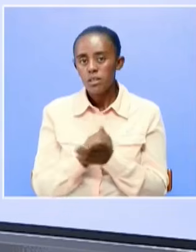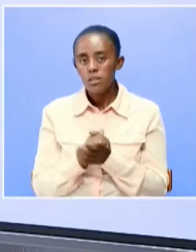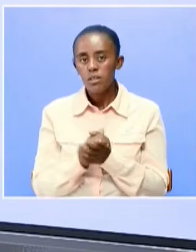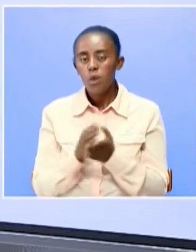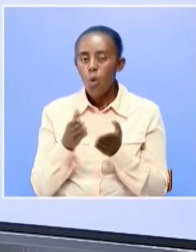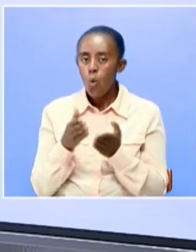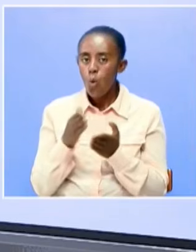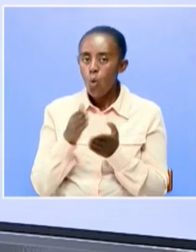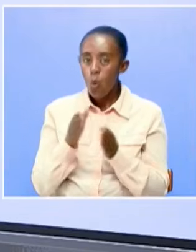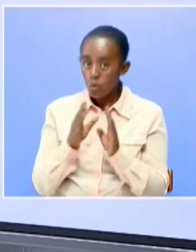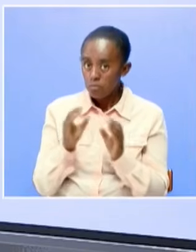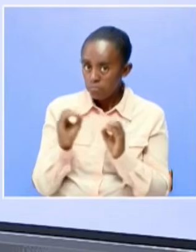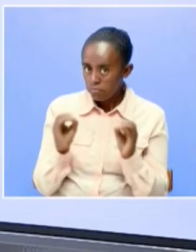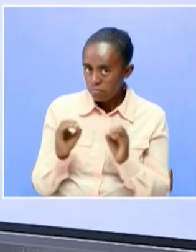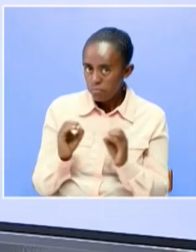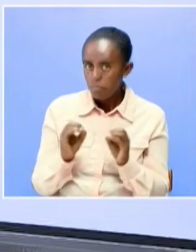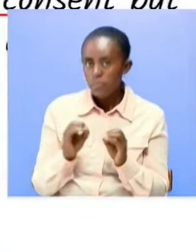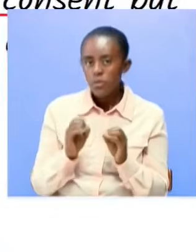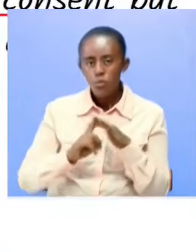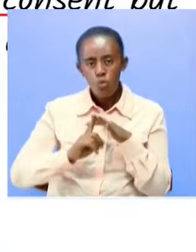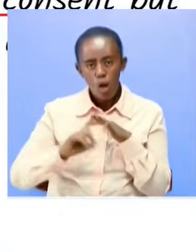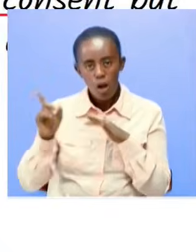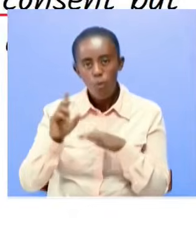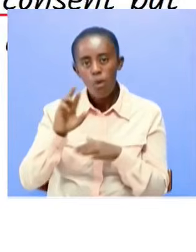Consent. But she ran away.